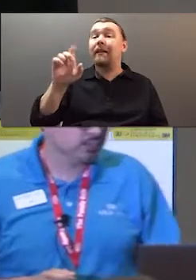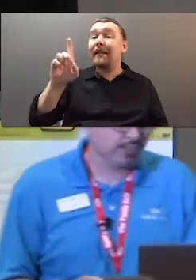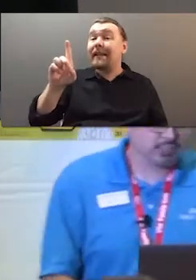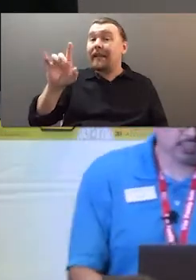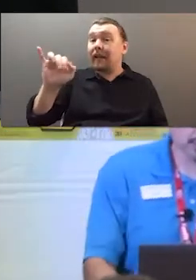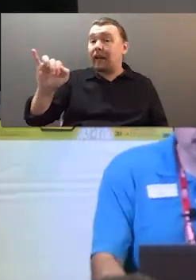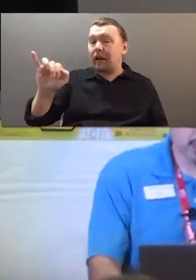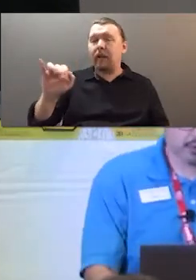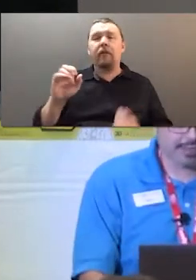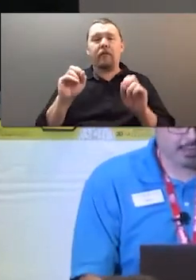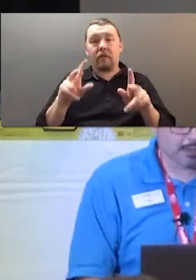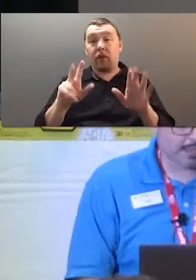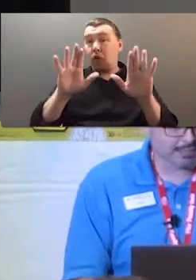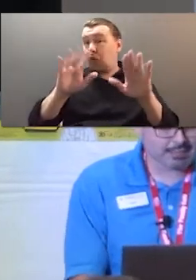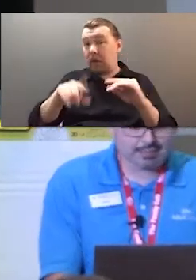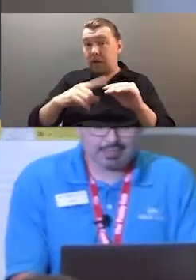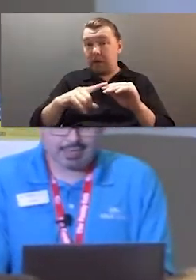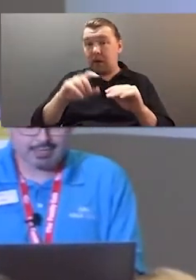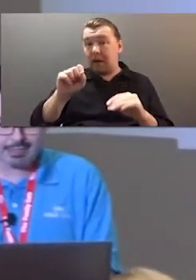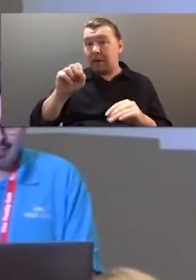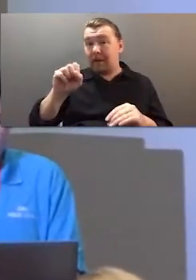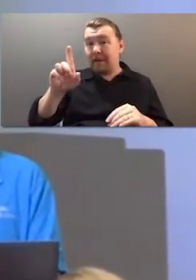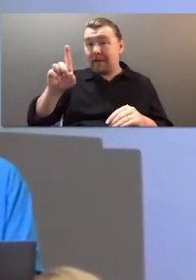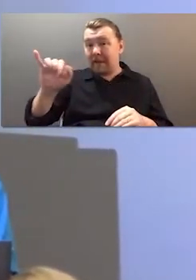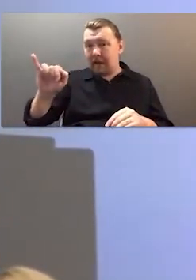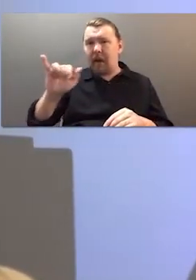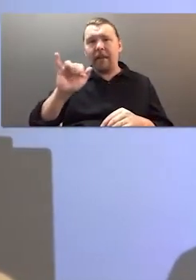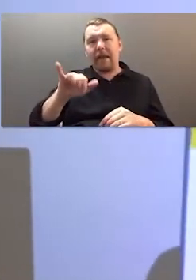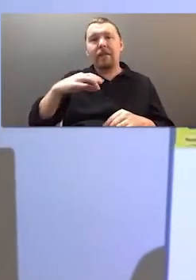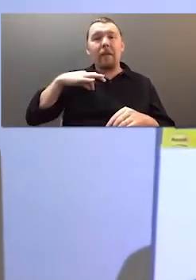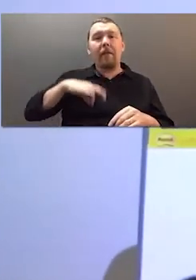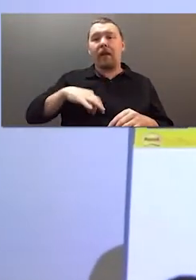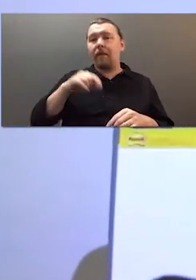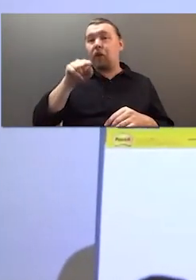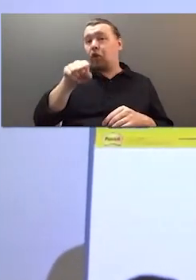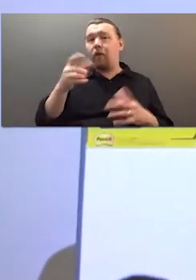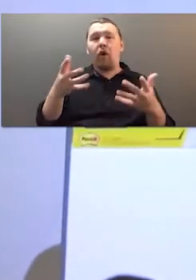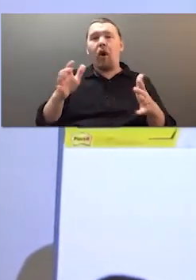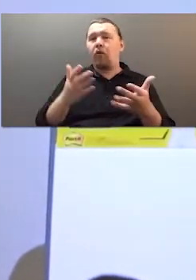SSDI. So that's good. The great thing about SSDI is a earned benefit, right?